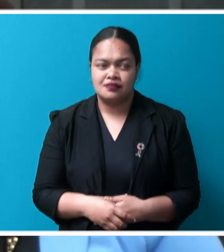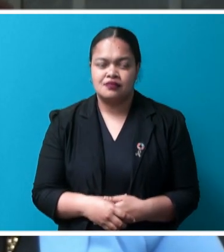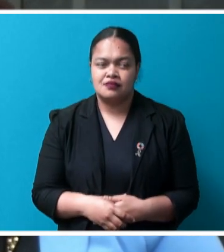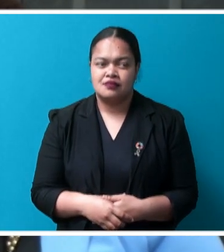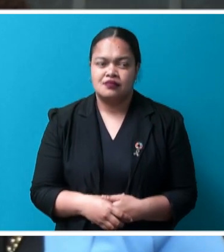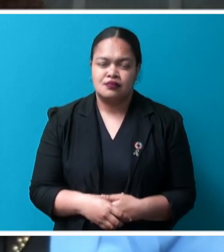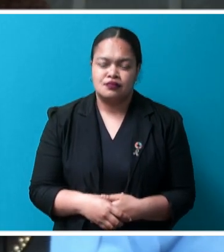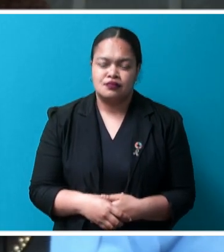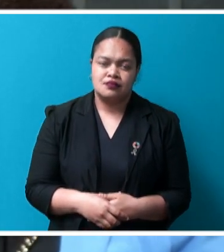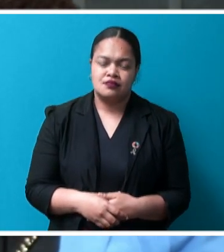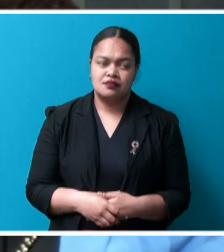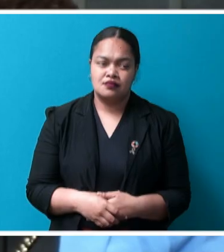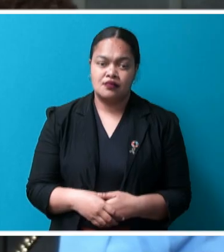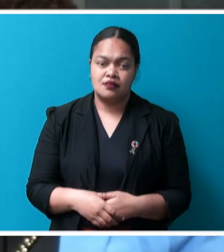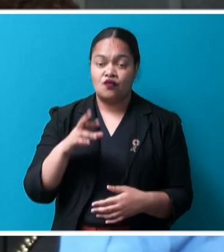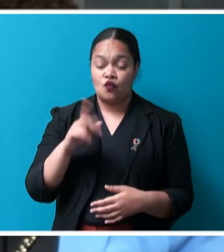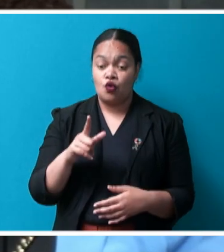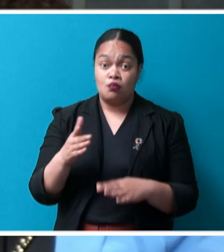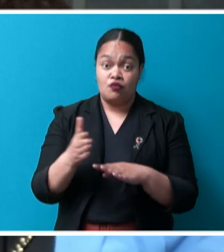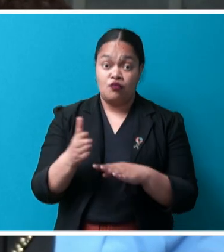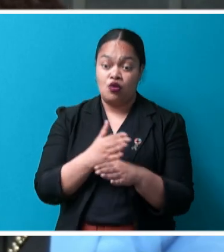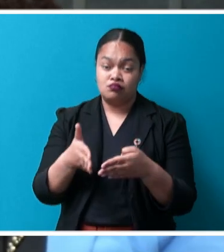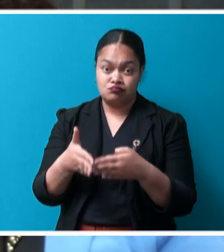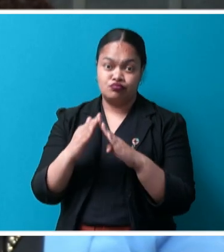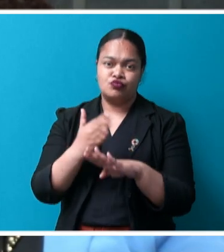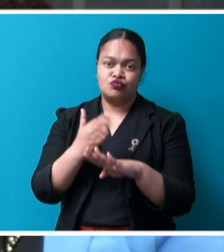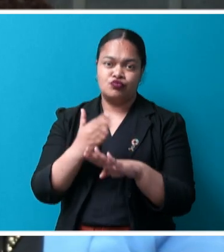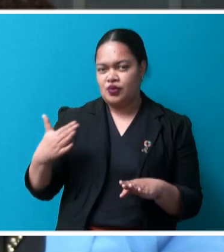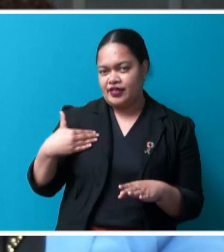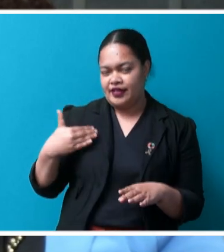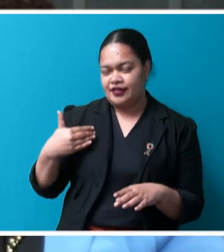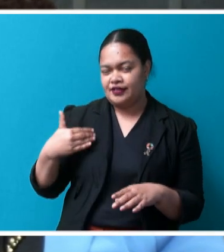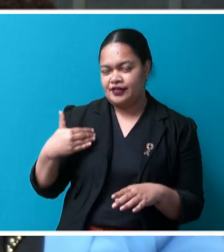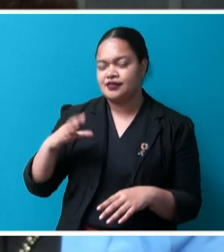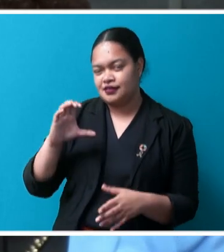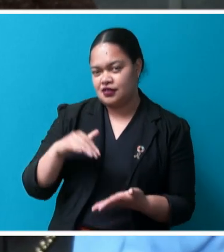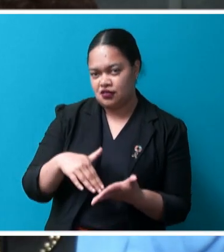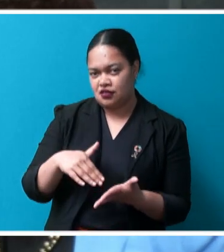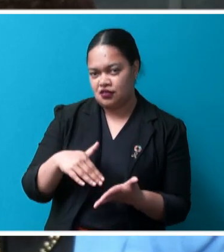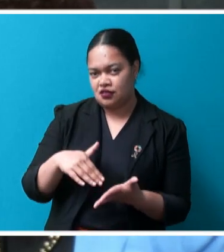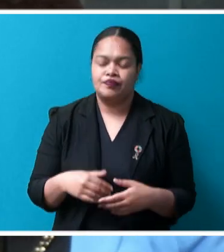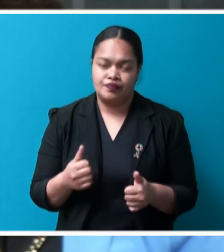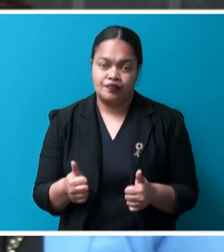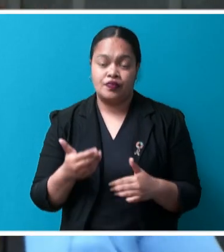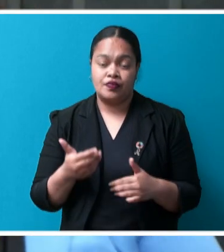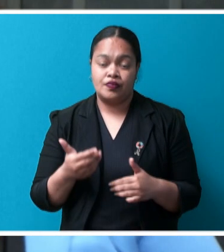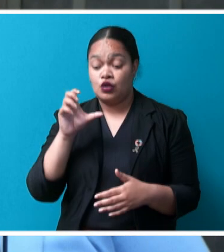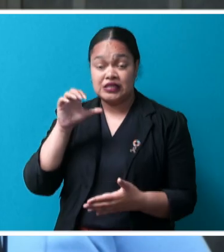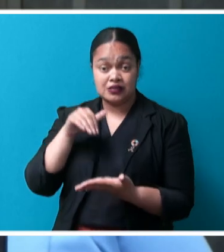a new health center, but previously a nursing station. So for Central